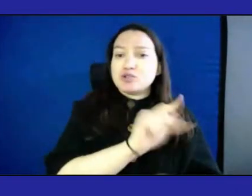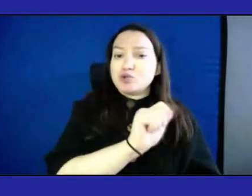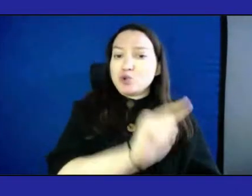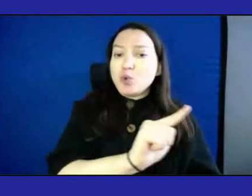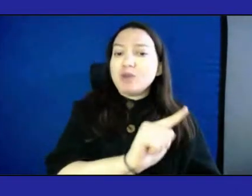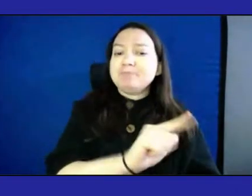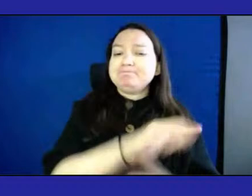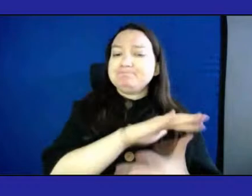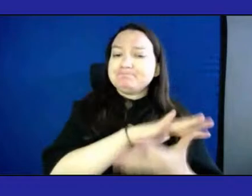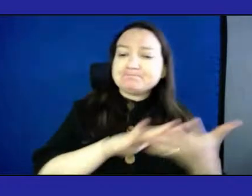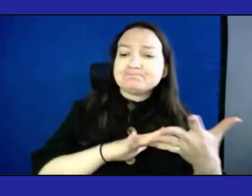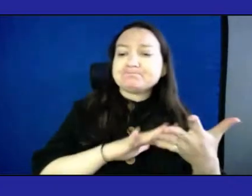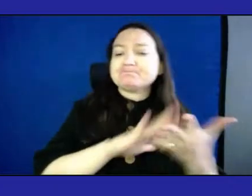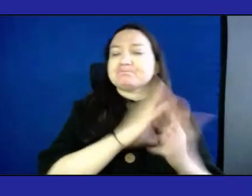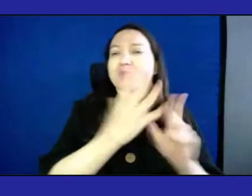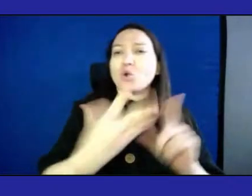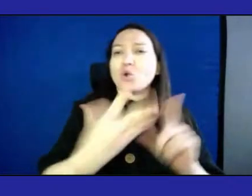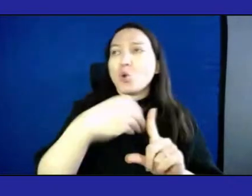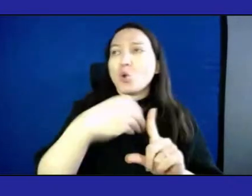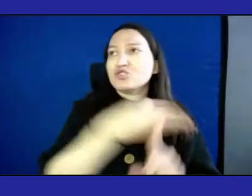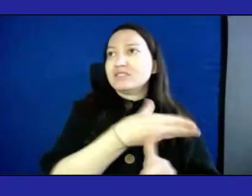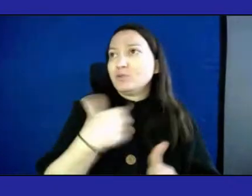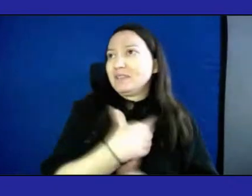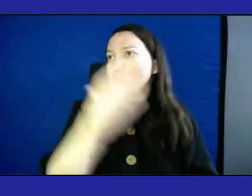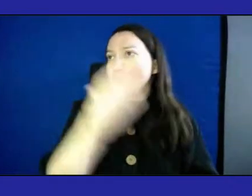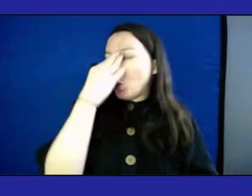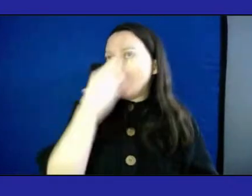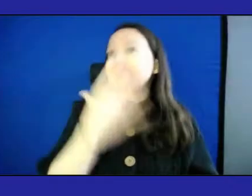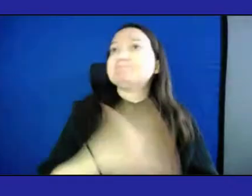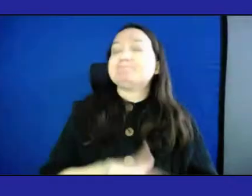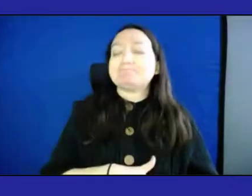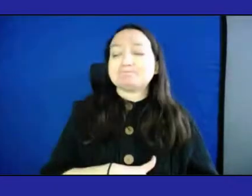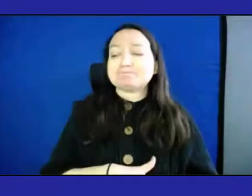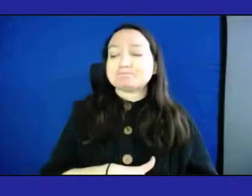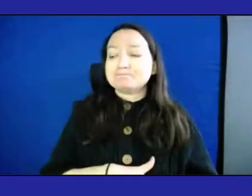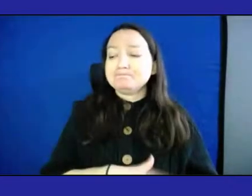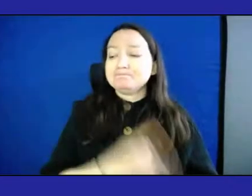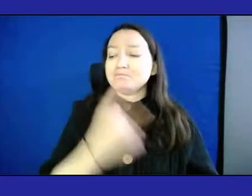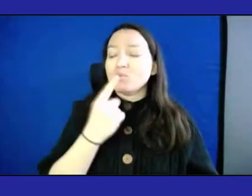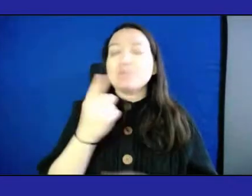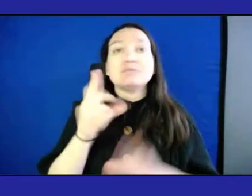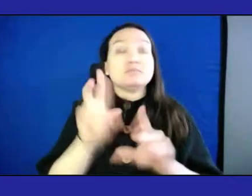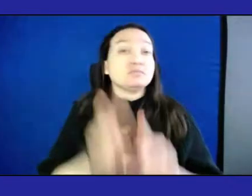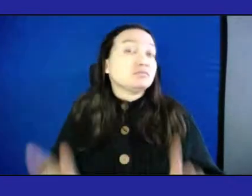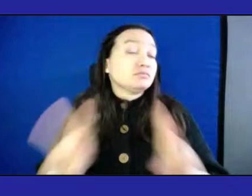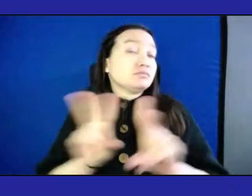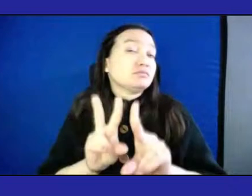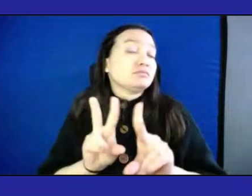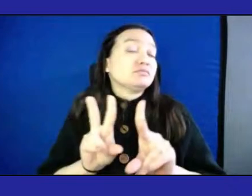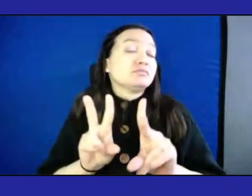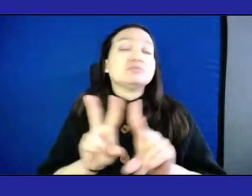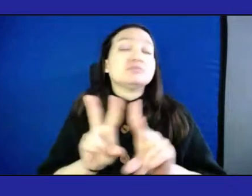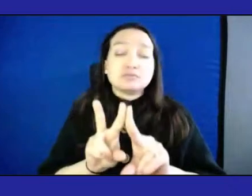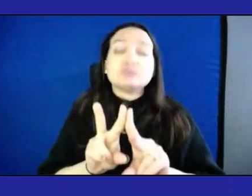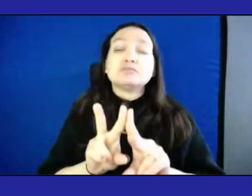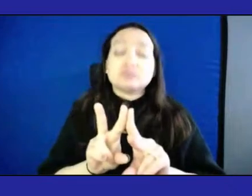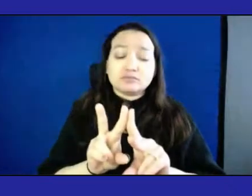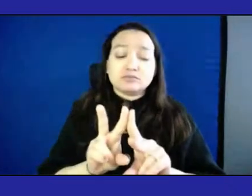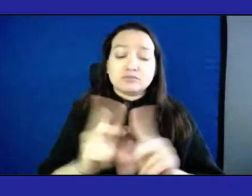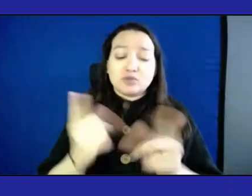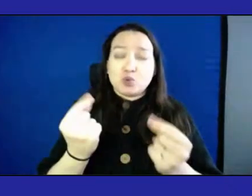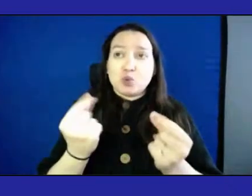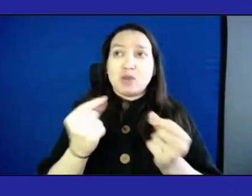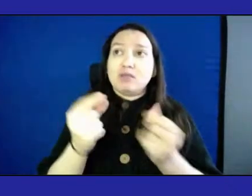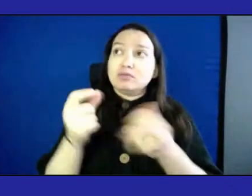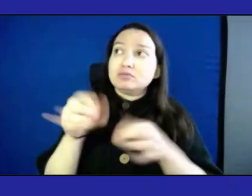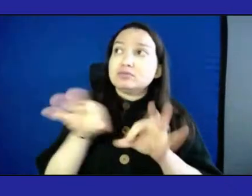the cultural things we know. One of the most useful things I've learned to do is to explain to